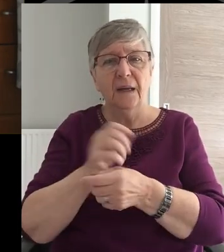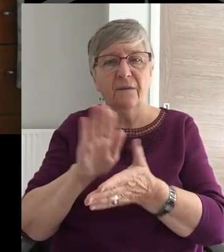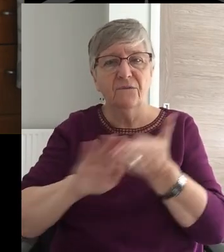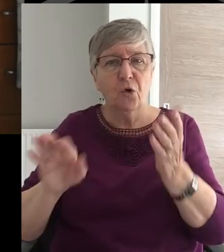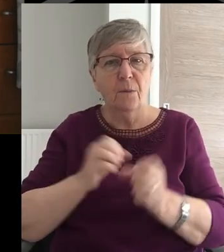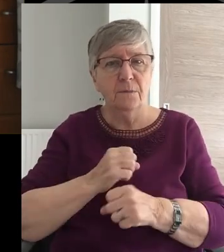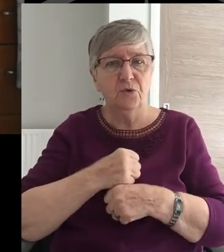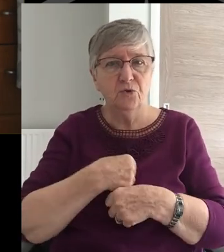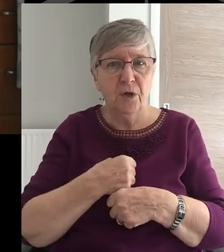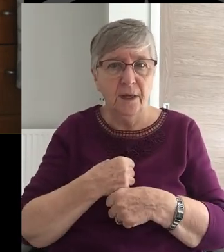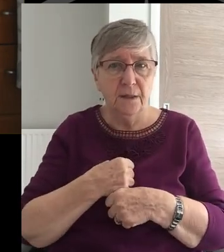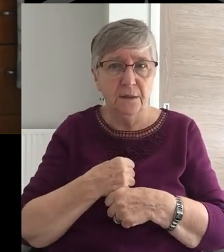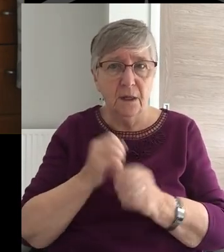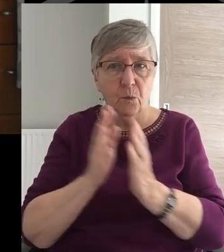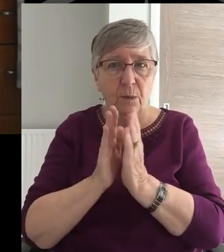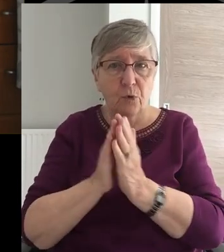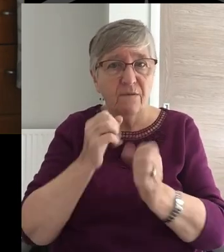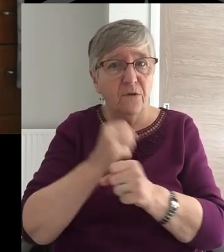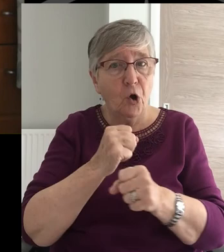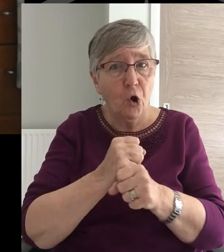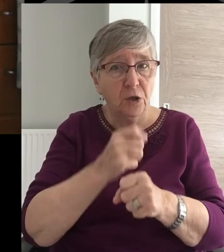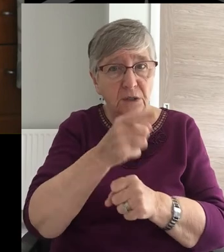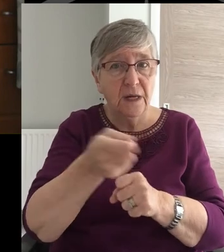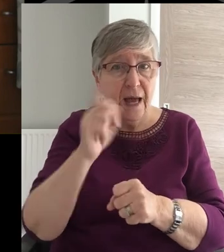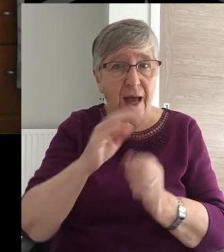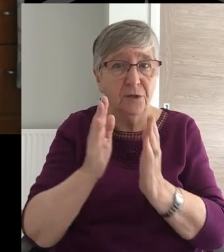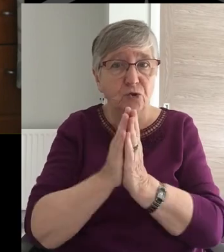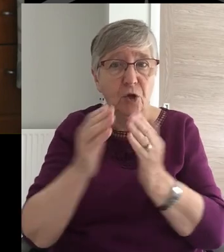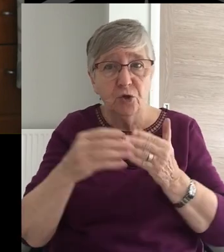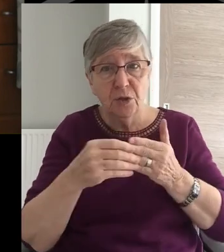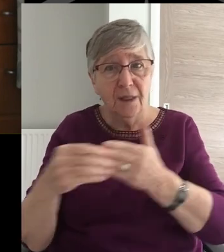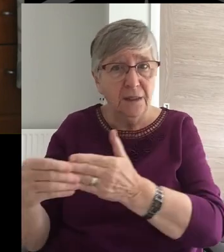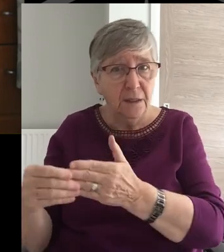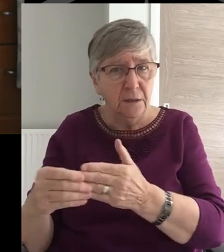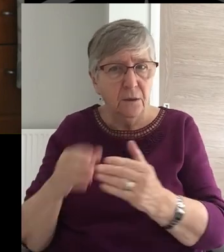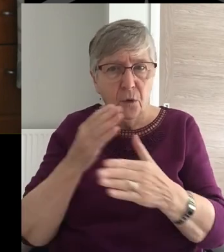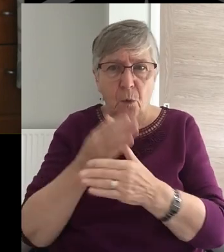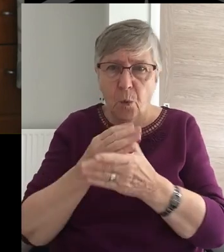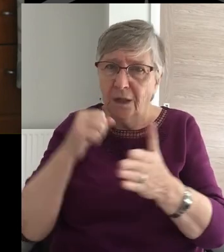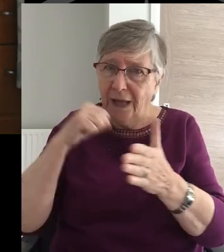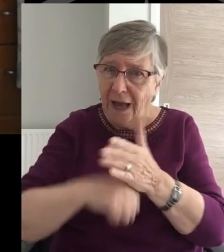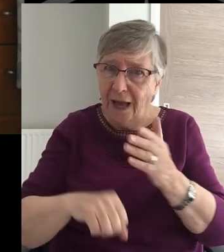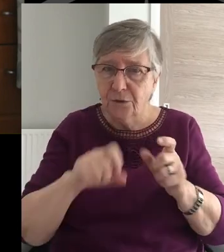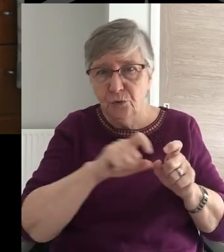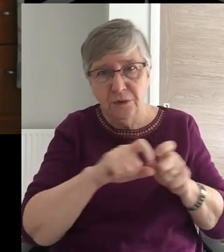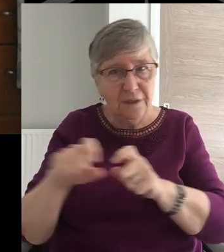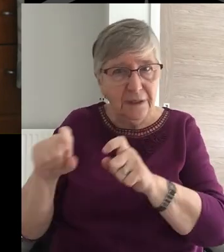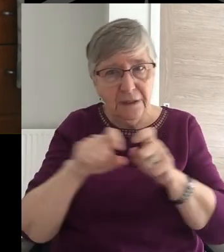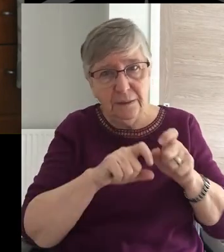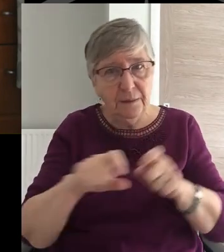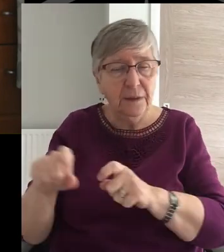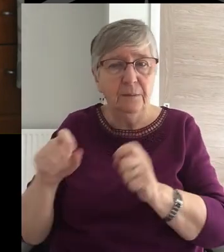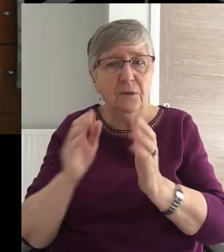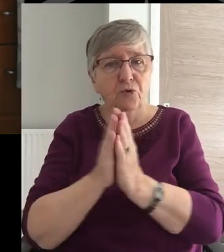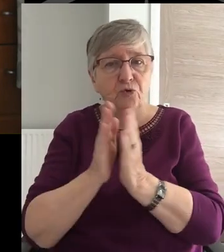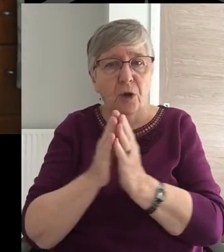We pray for Gordon and church leaders everywhere who have worked hard to keep the church going during the last year and a half.